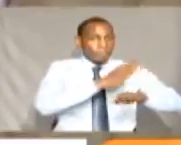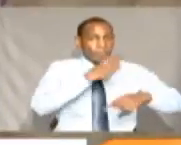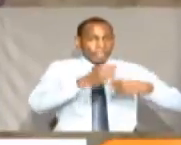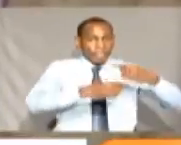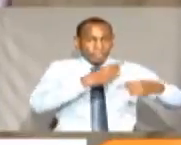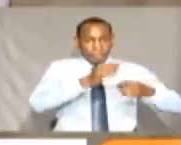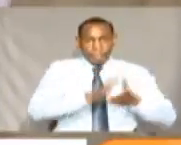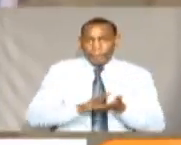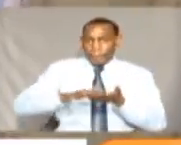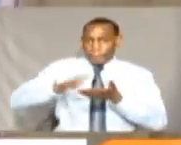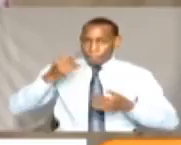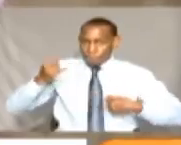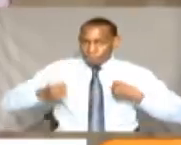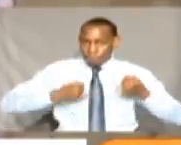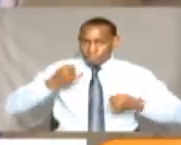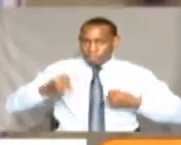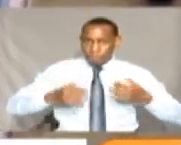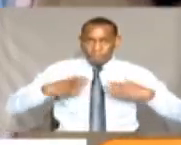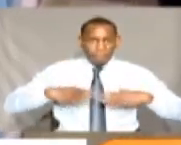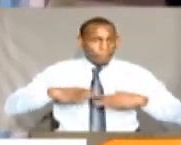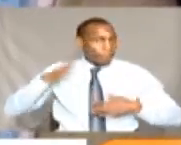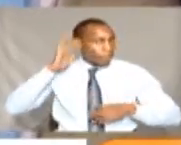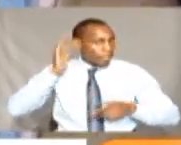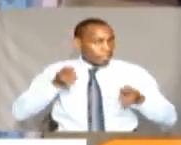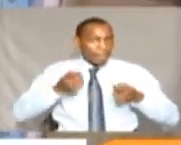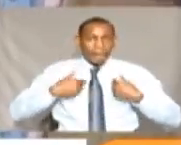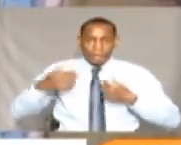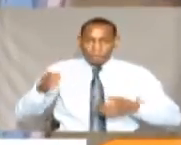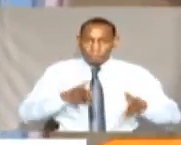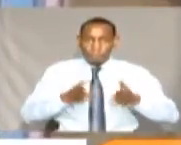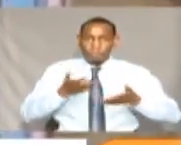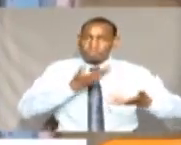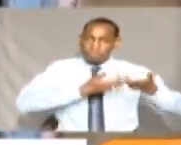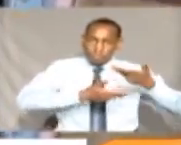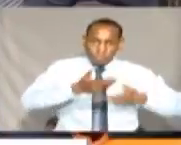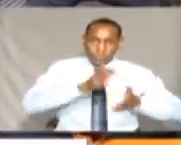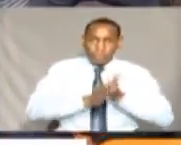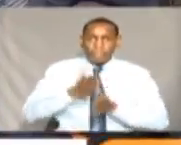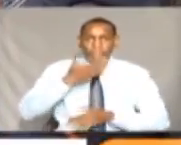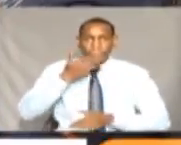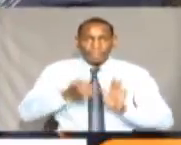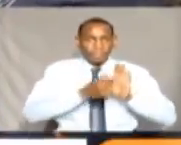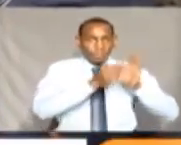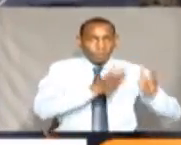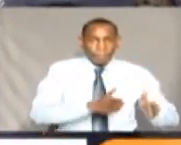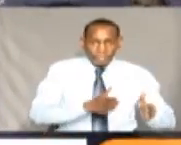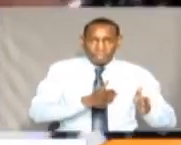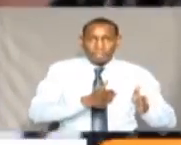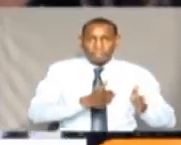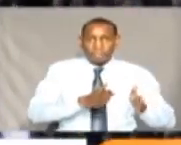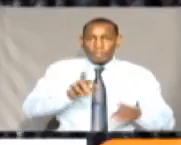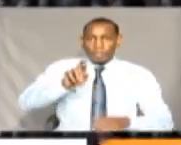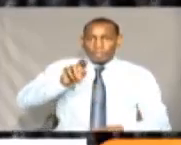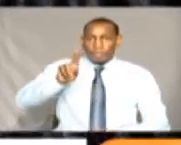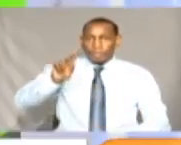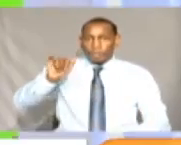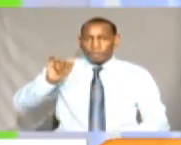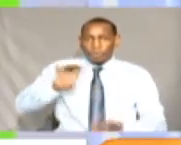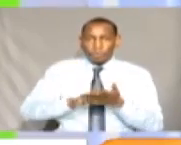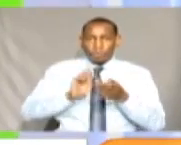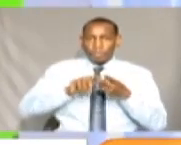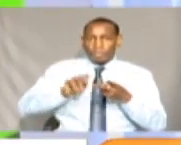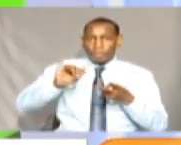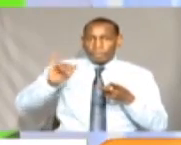It was even more exciting for the fans who had an opportunity to interact with their favorite presenters, from Ruth Nyanjimo, Betty Okech,